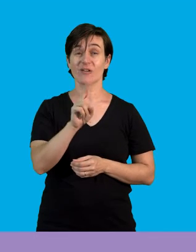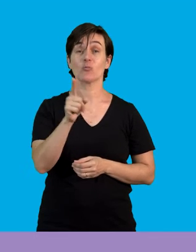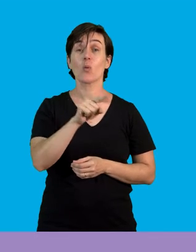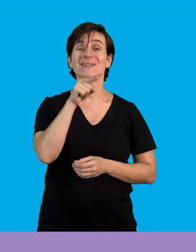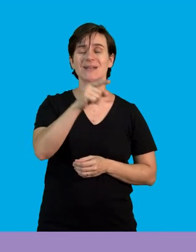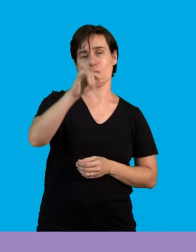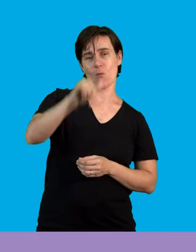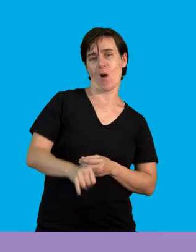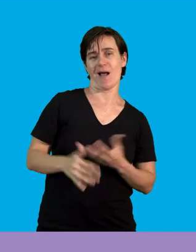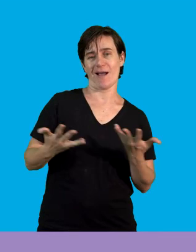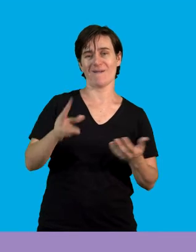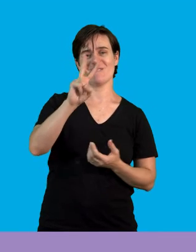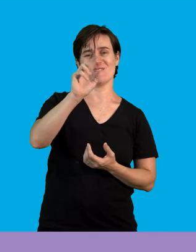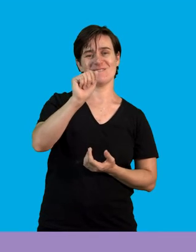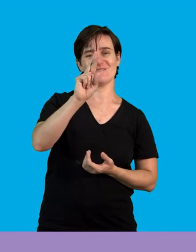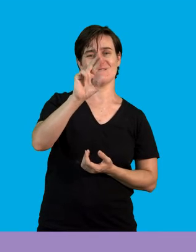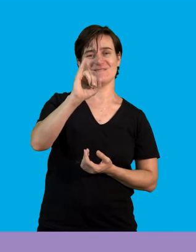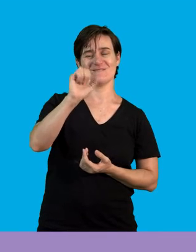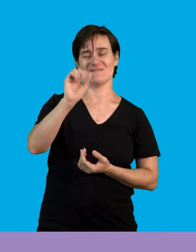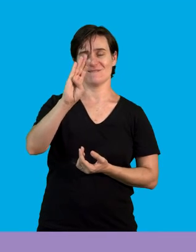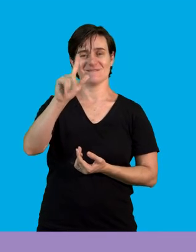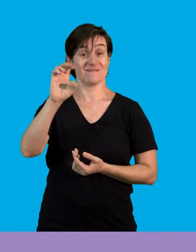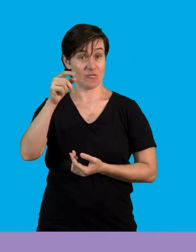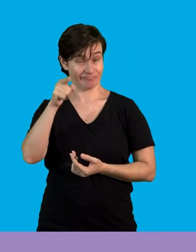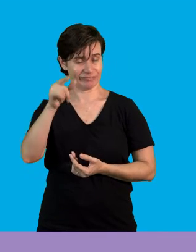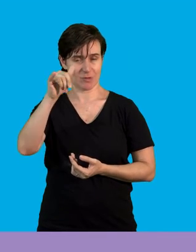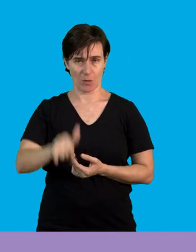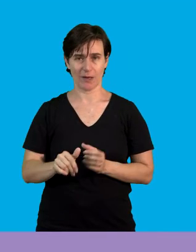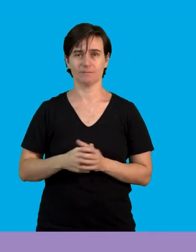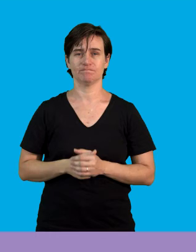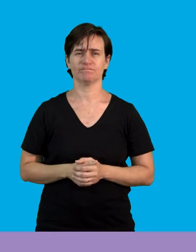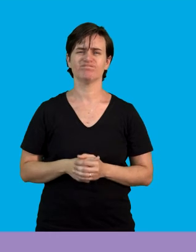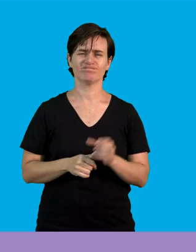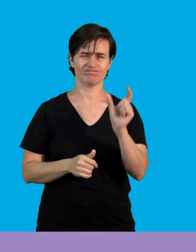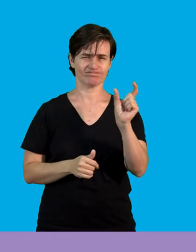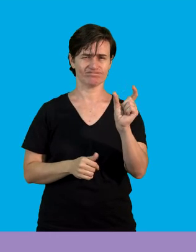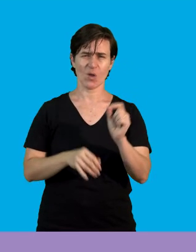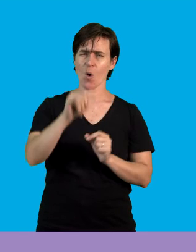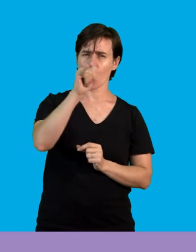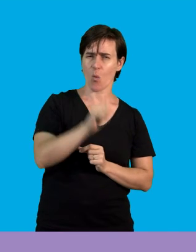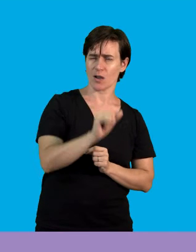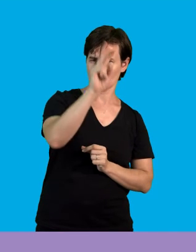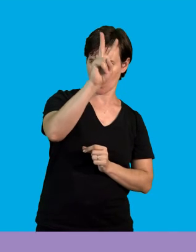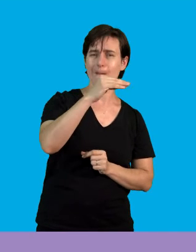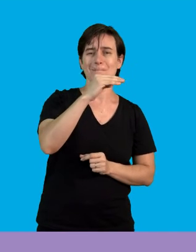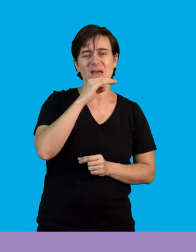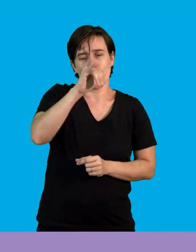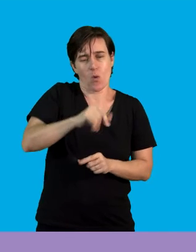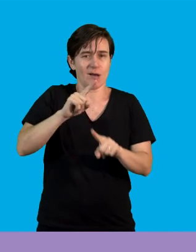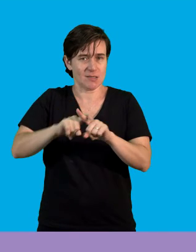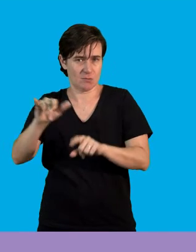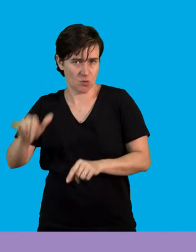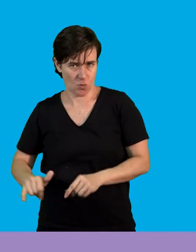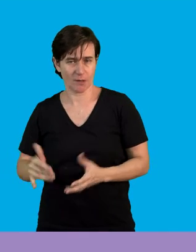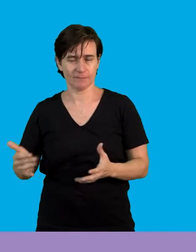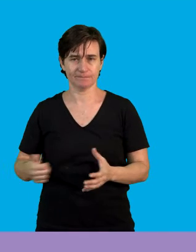variable is y. Let's look at the first term. We have y squared, which is y multiplied by